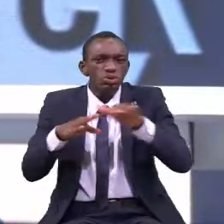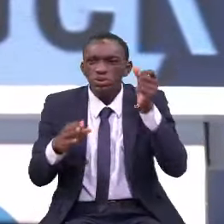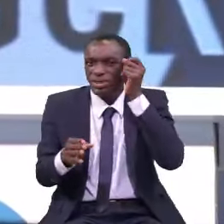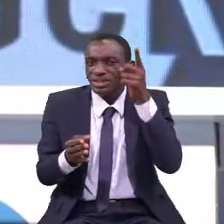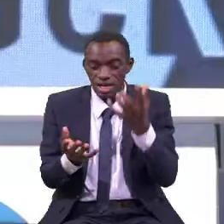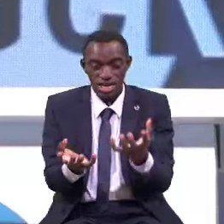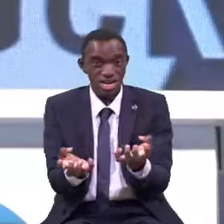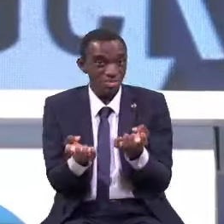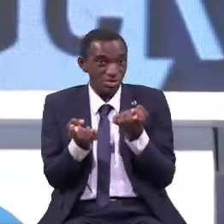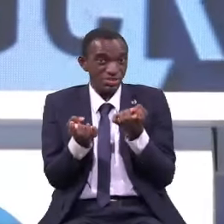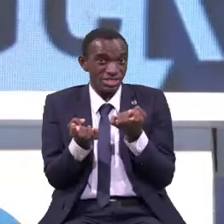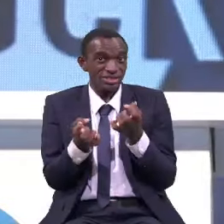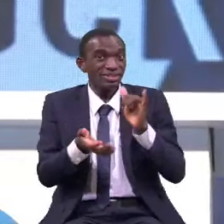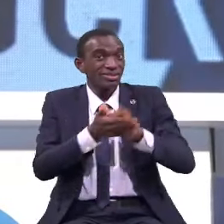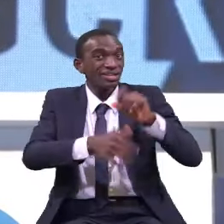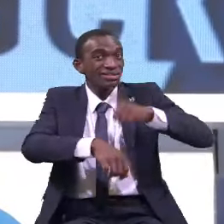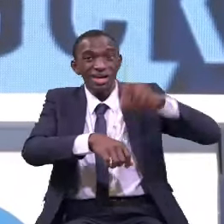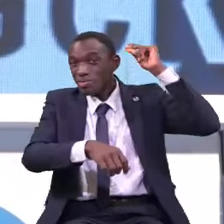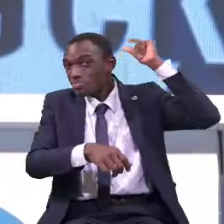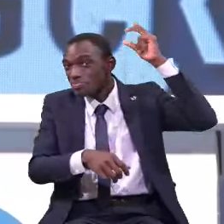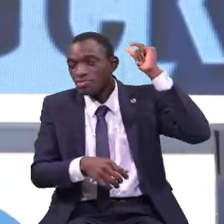time was incurable.